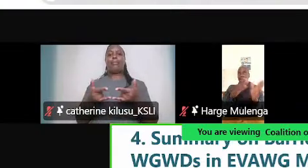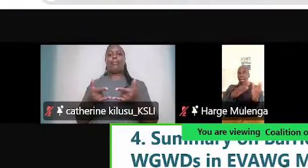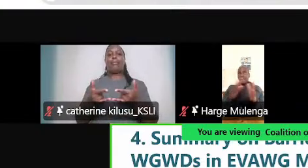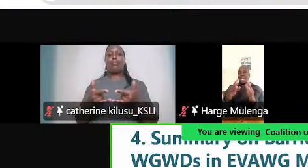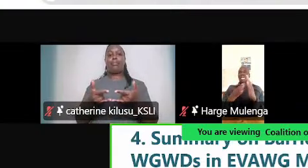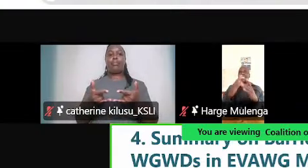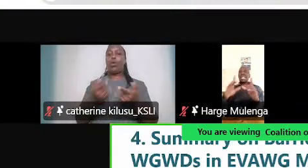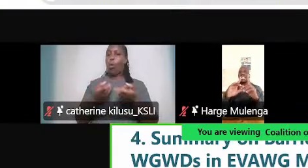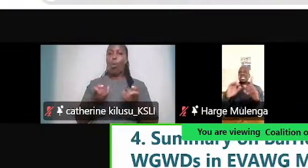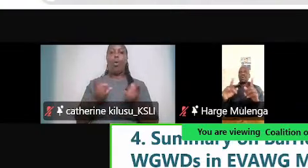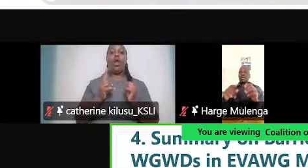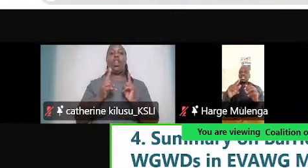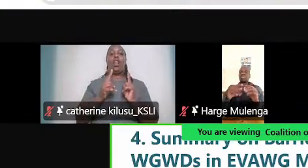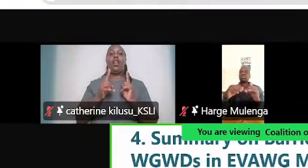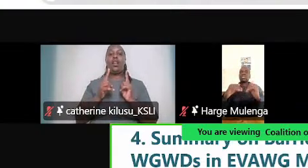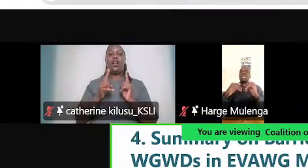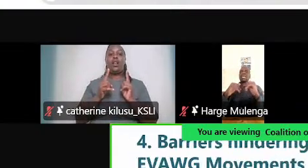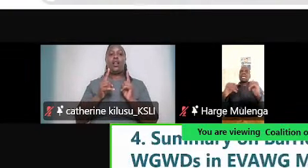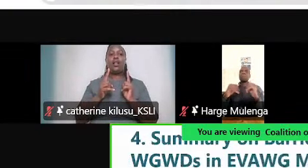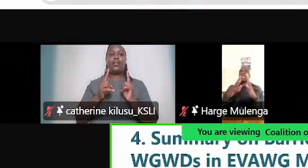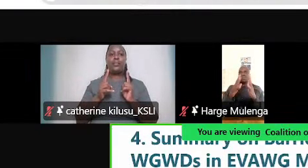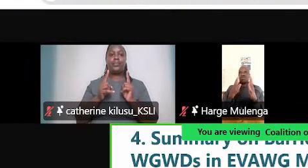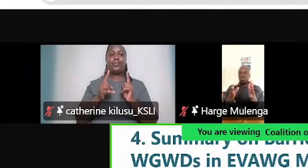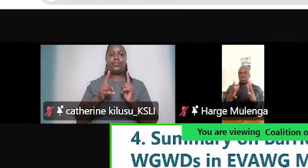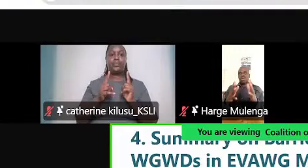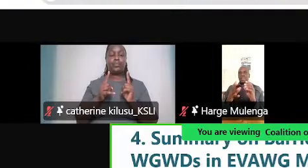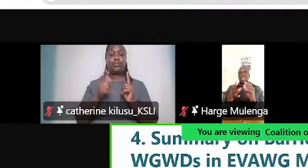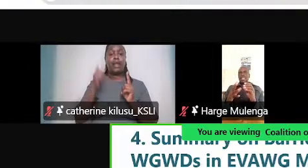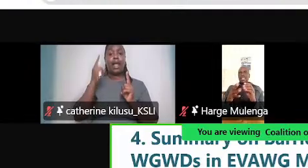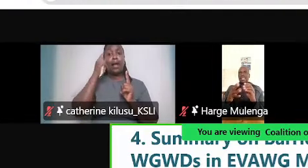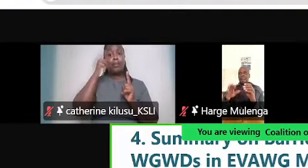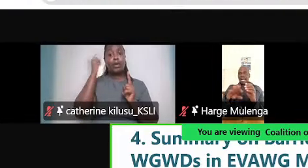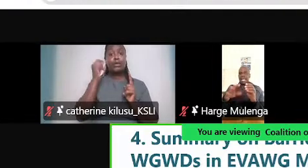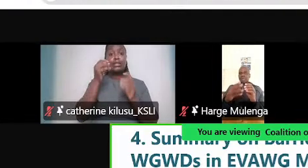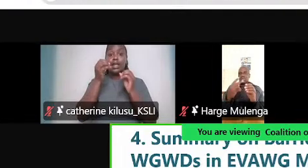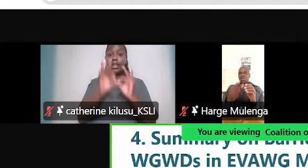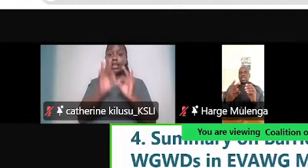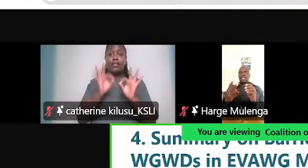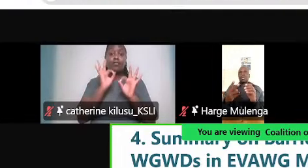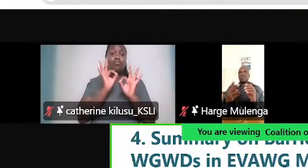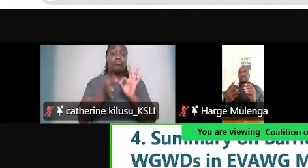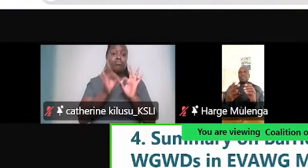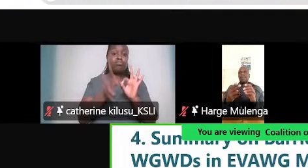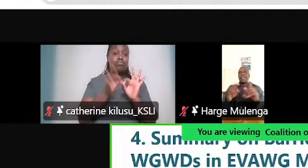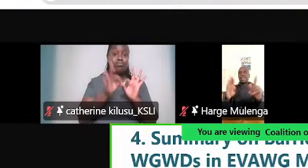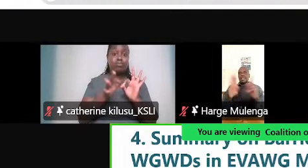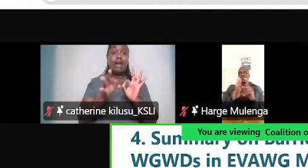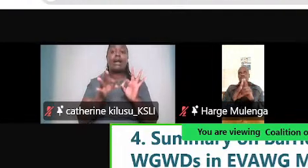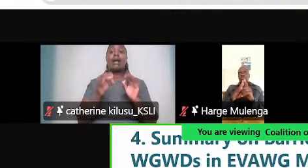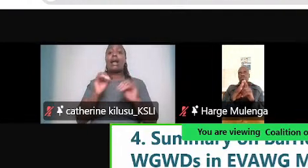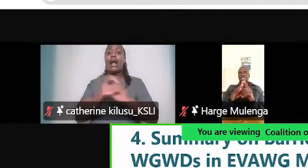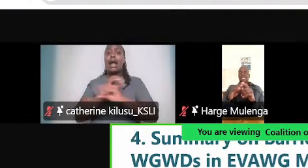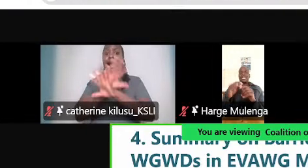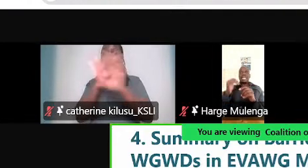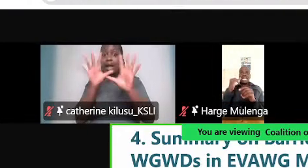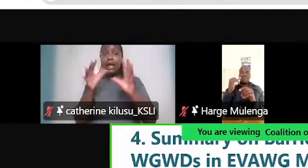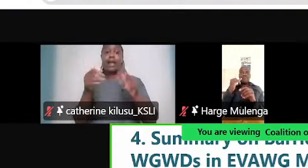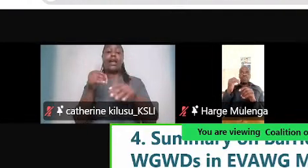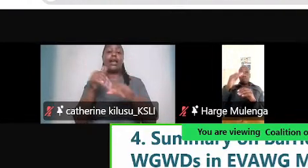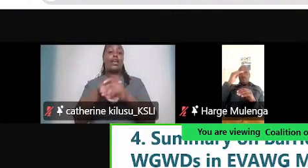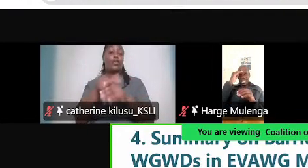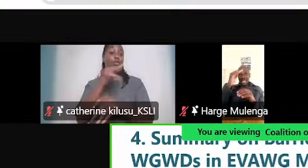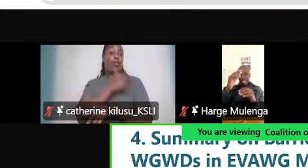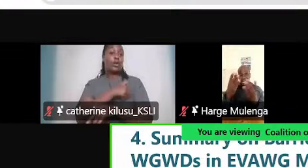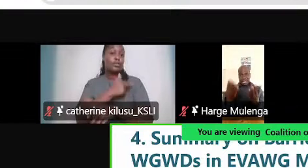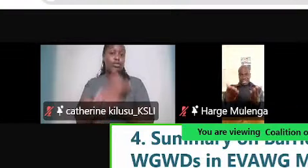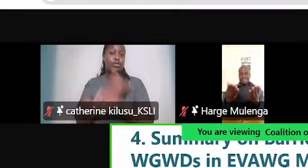because when they are not able to translate what they are saying at the police station, at the hospital, when they are